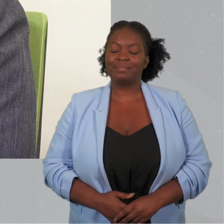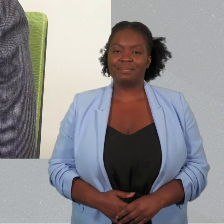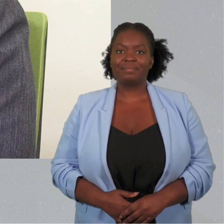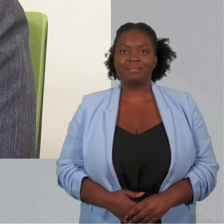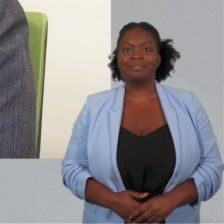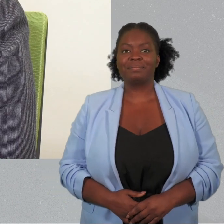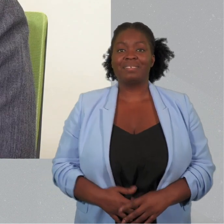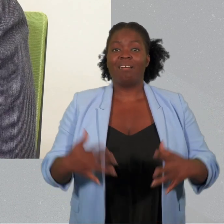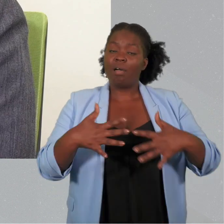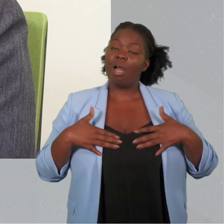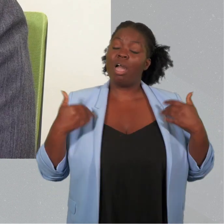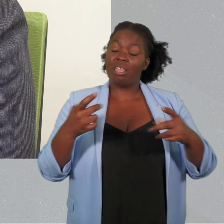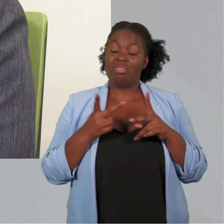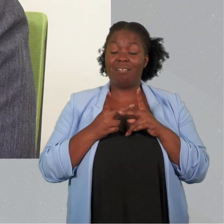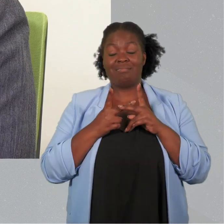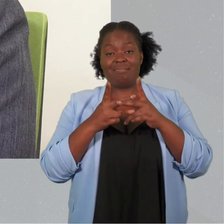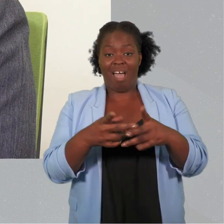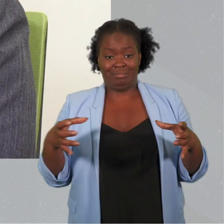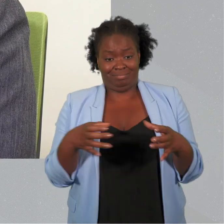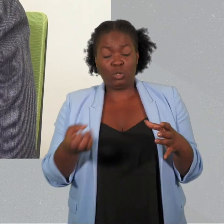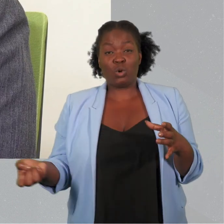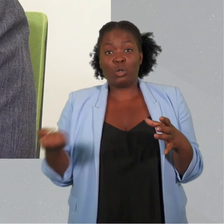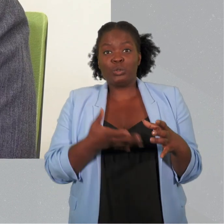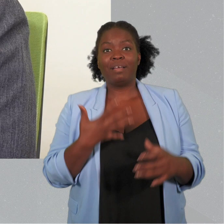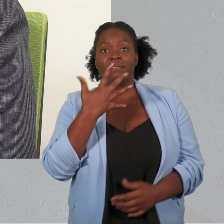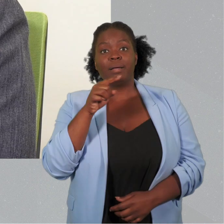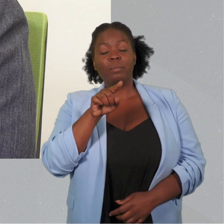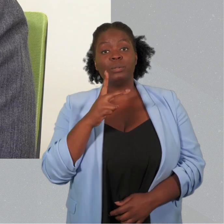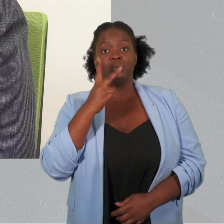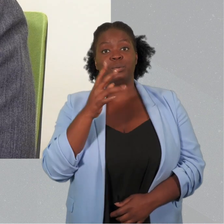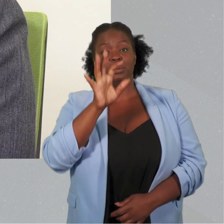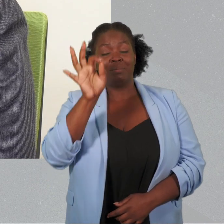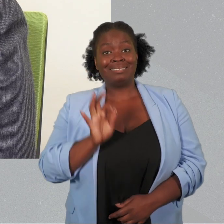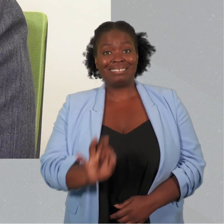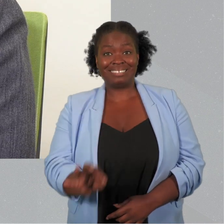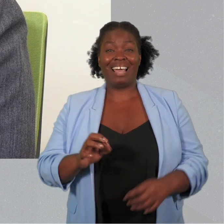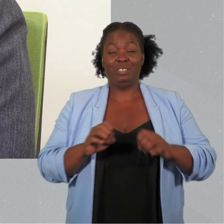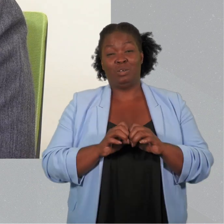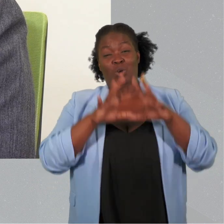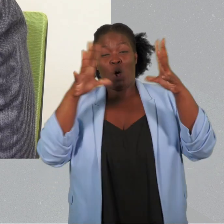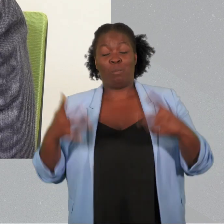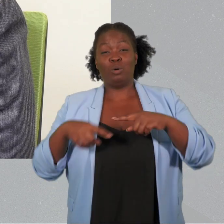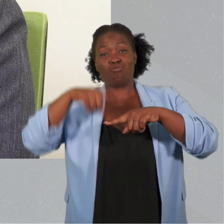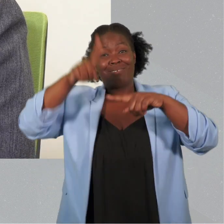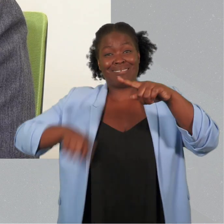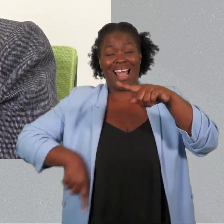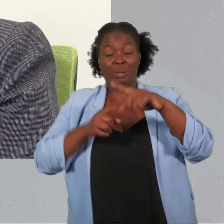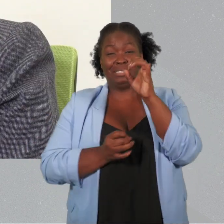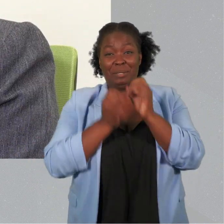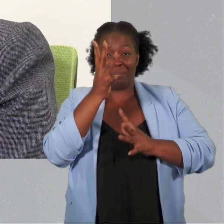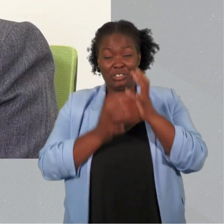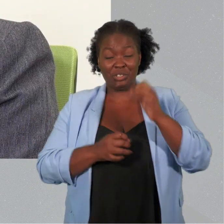Healthcare as a sector contributes 5.2% to global greenhouse gas emissions.